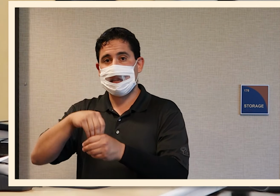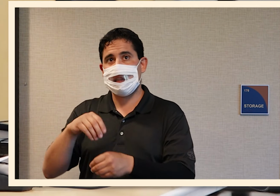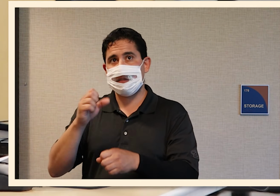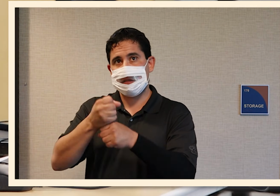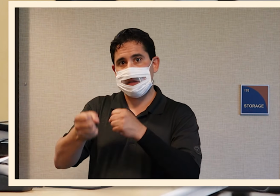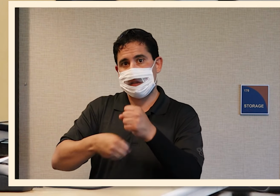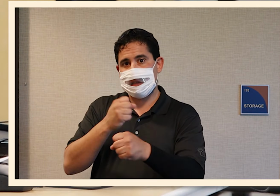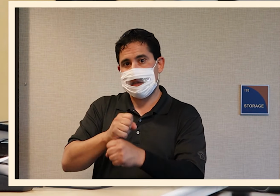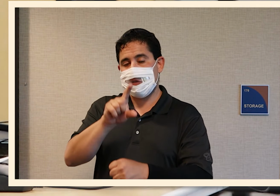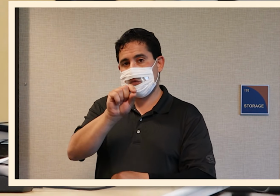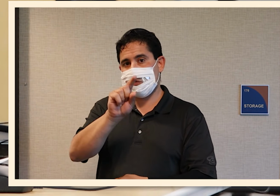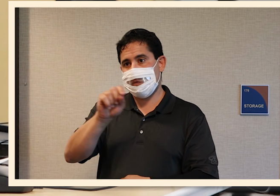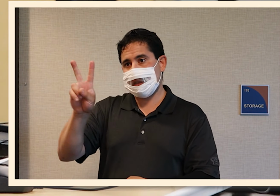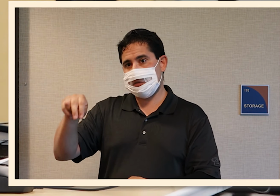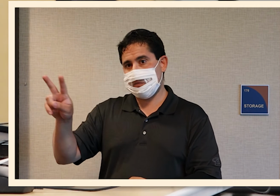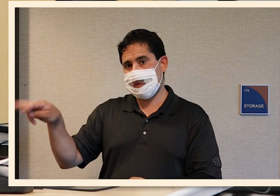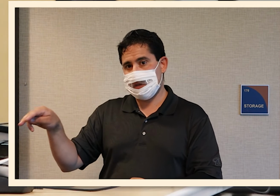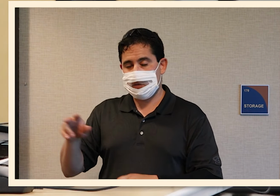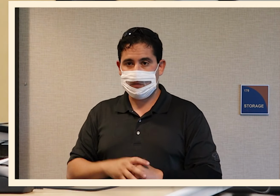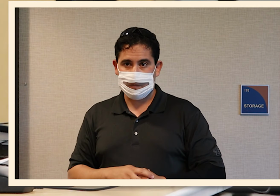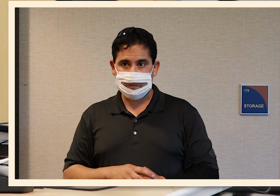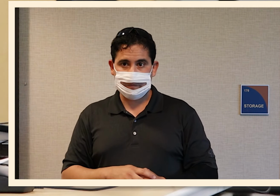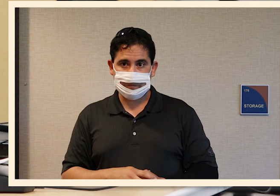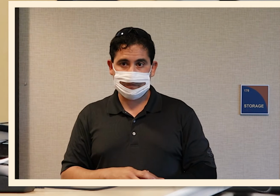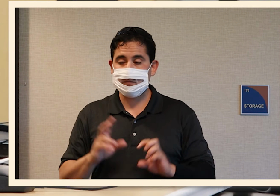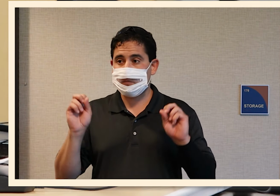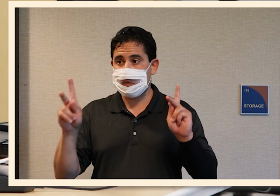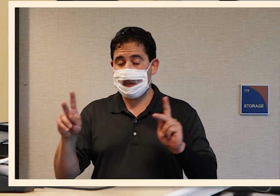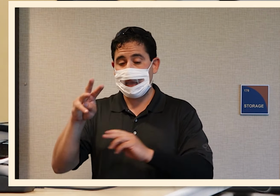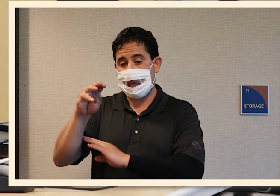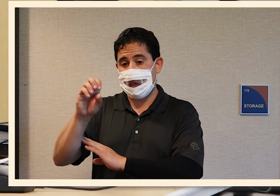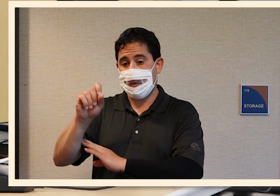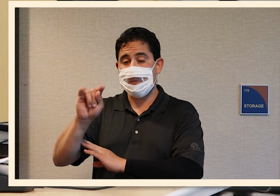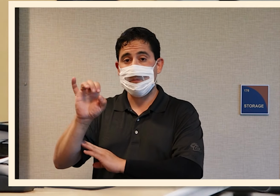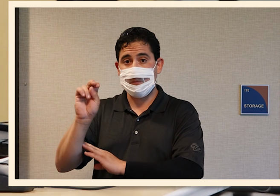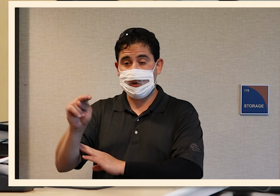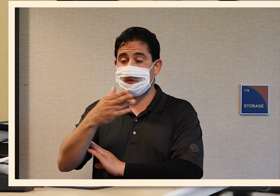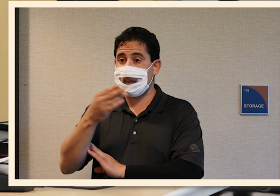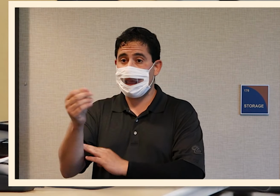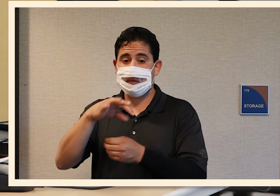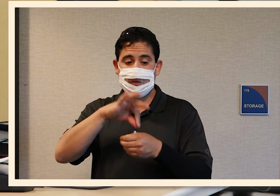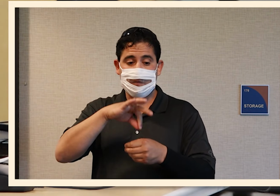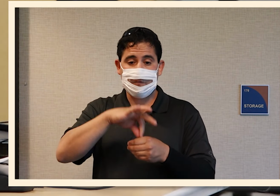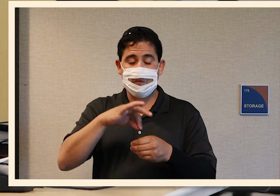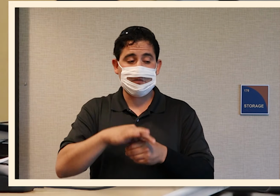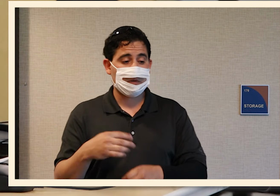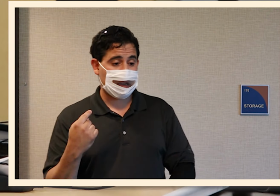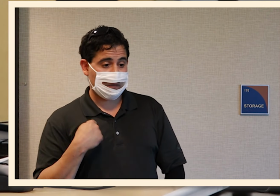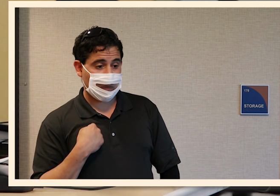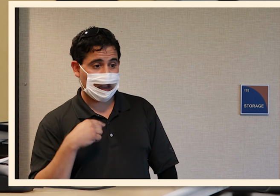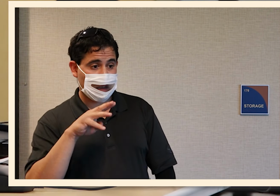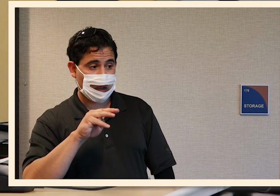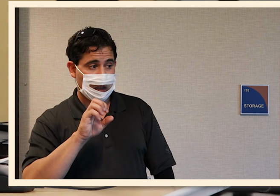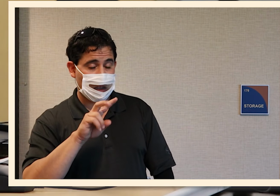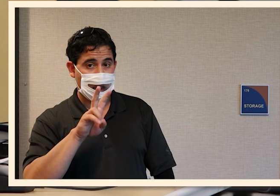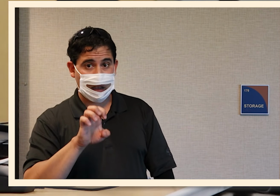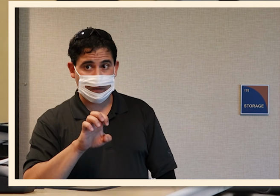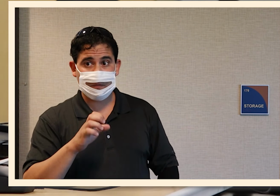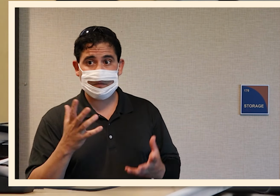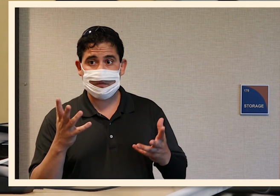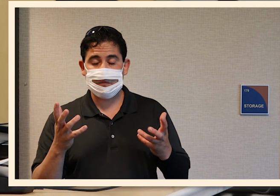So, we have I need a motion and a vote. So moved to designate